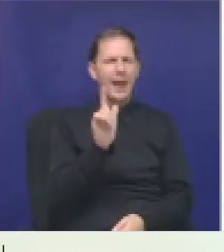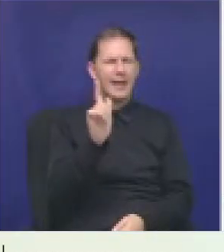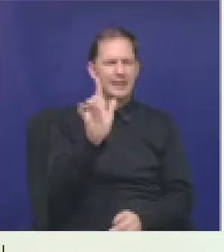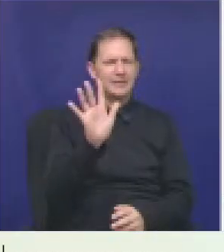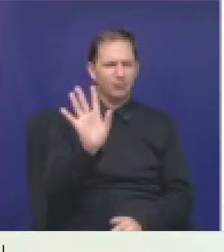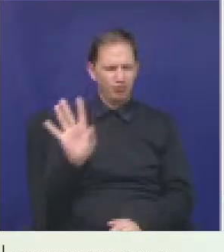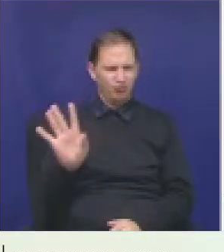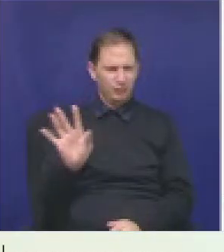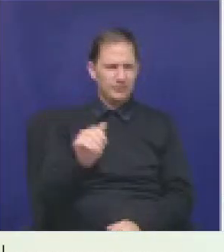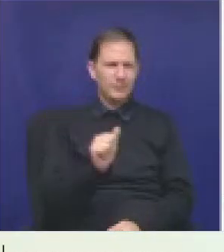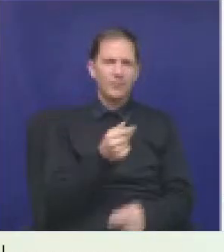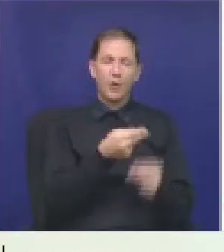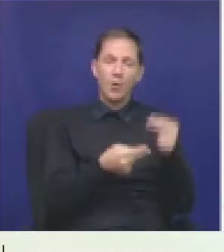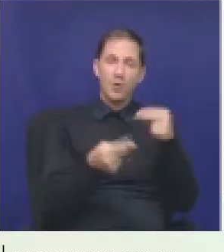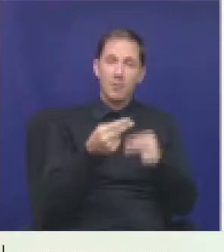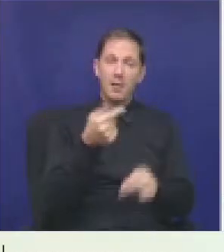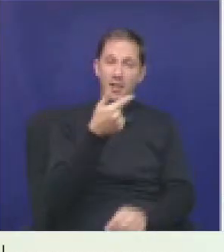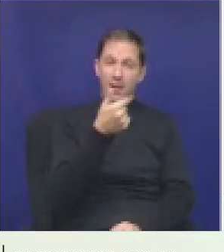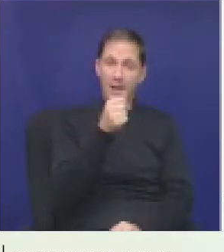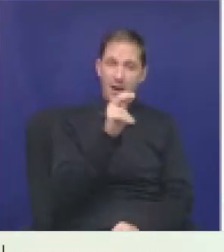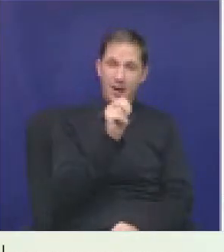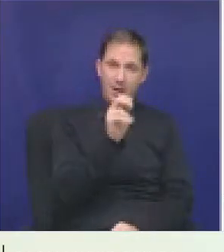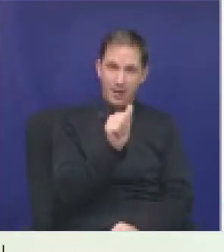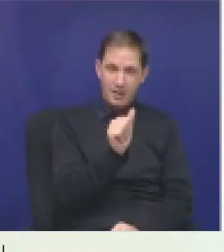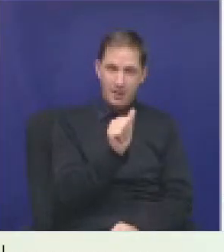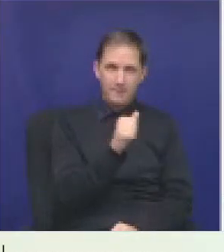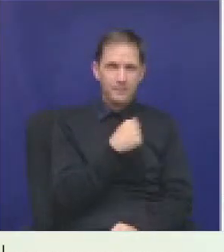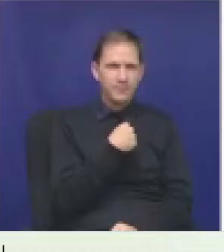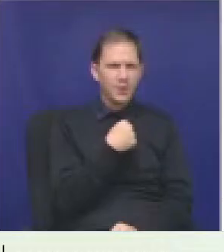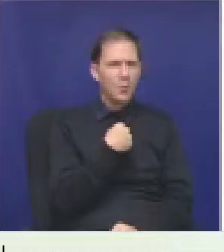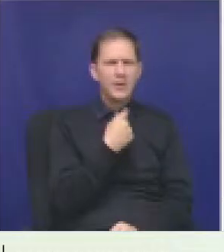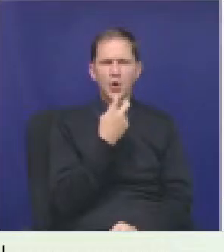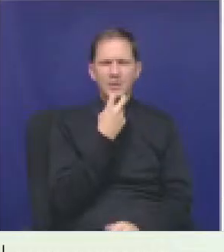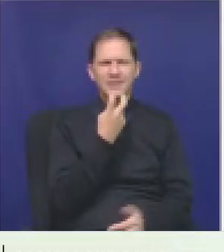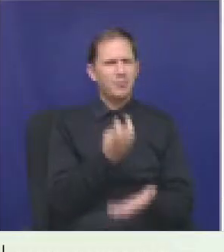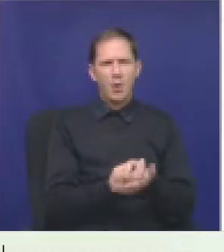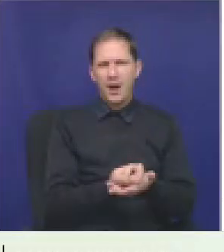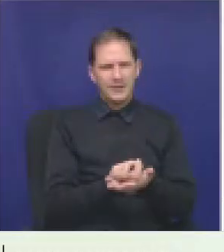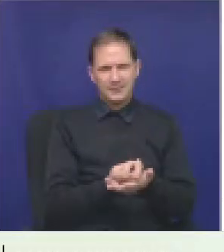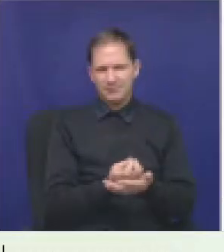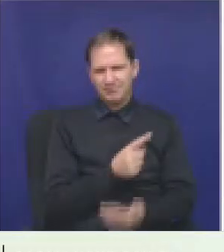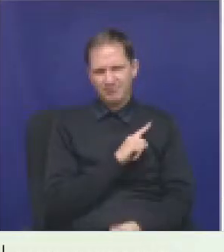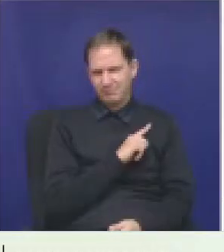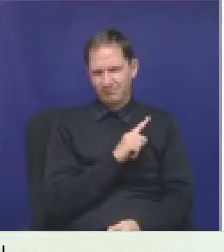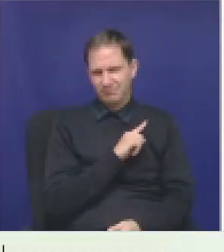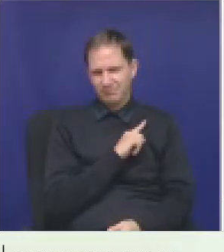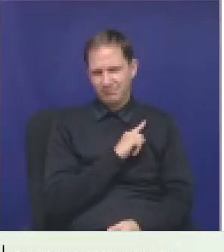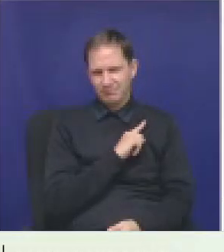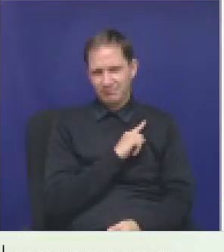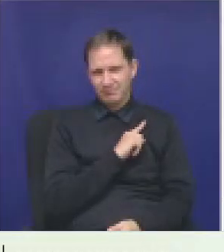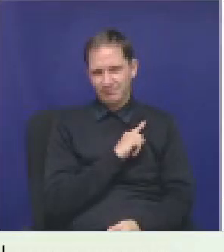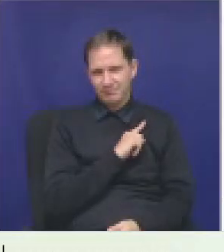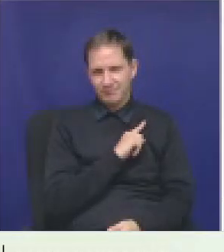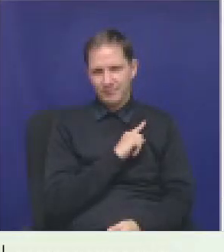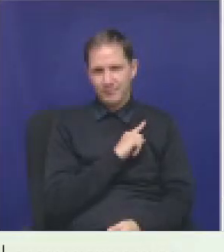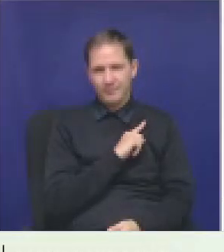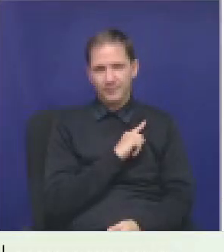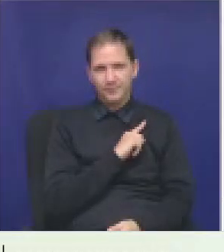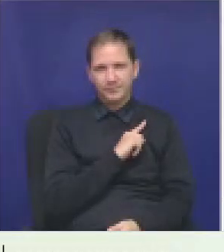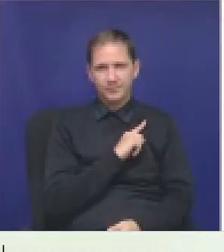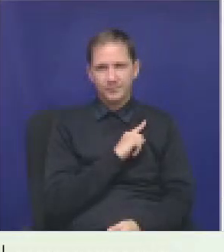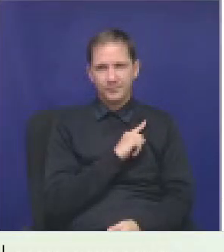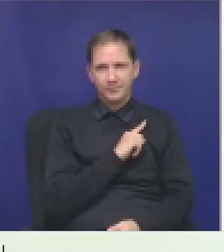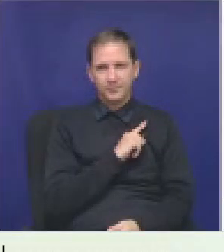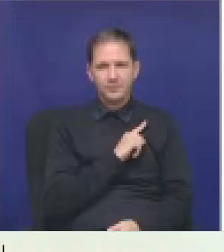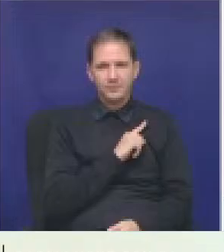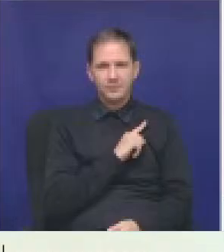The Honourable Gama, of course, we are not surprised by this, of course, because the tone was set by